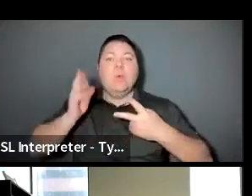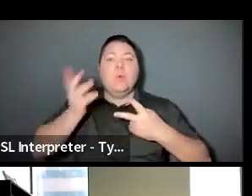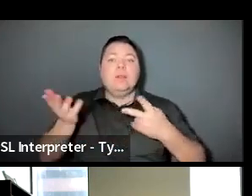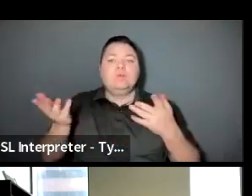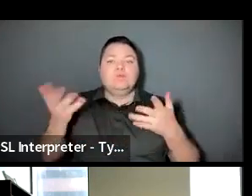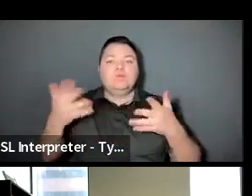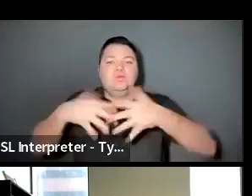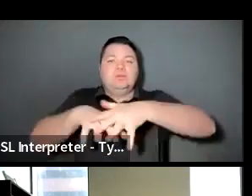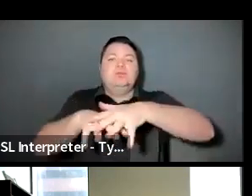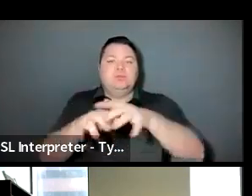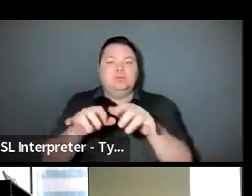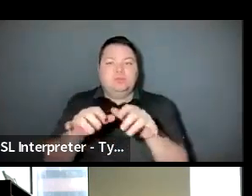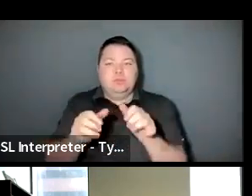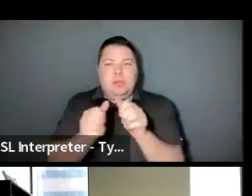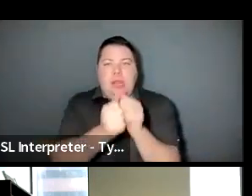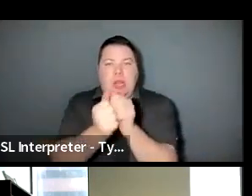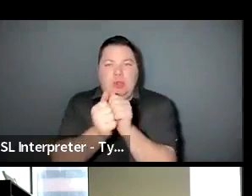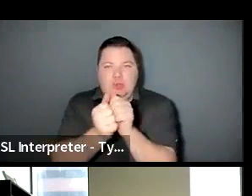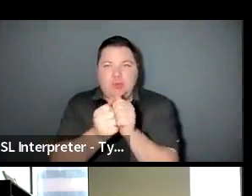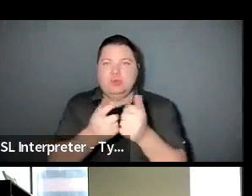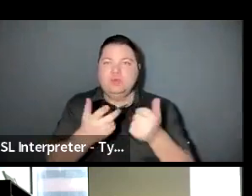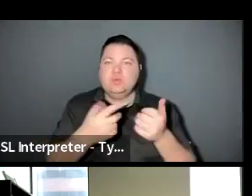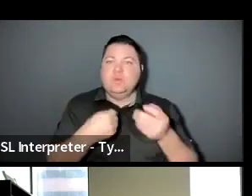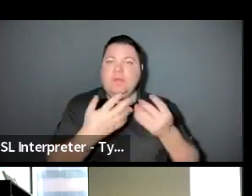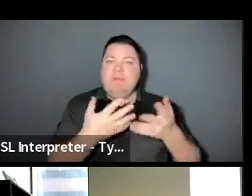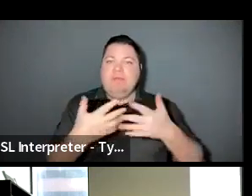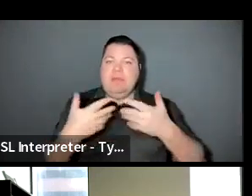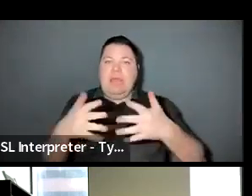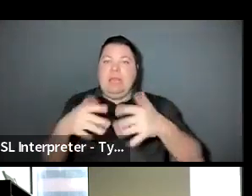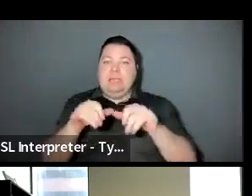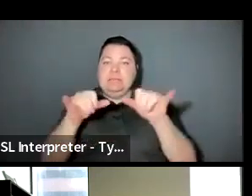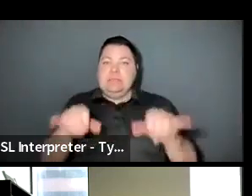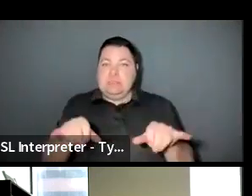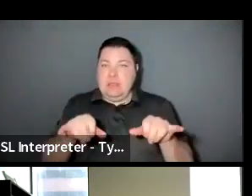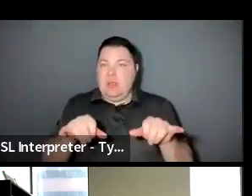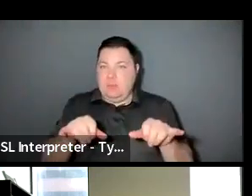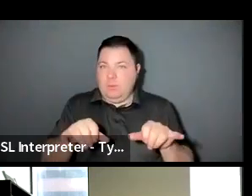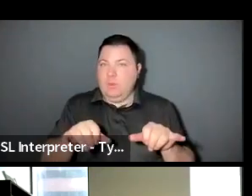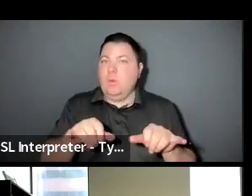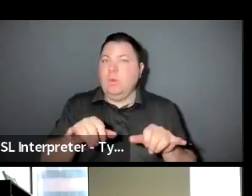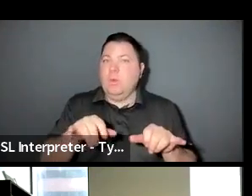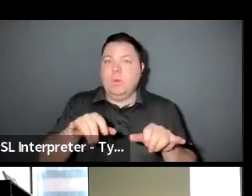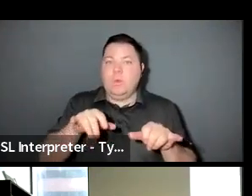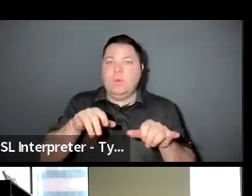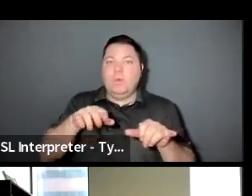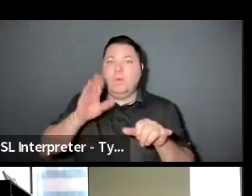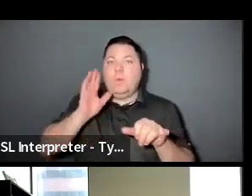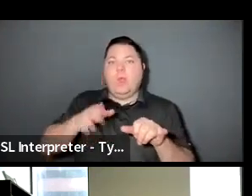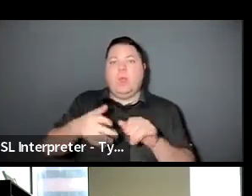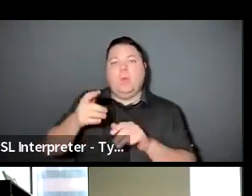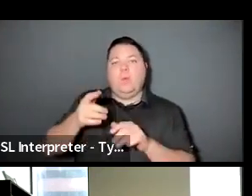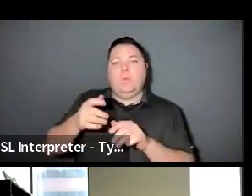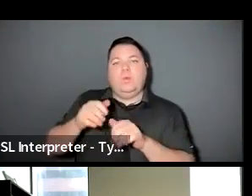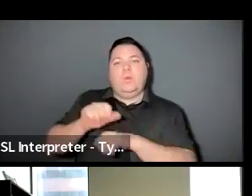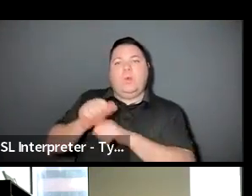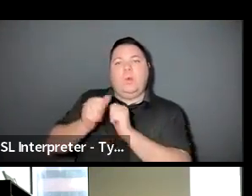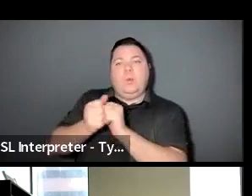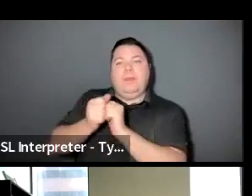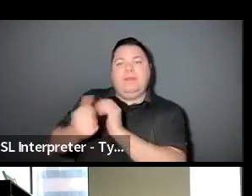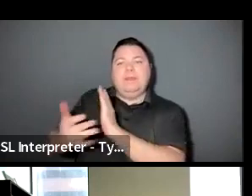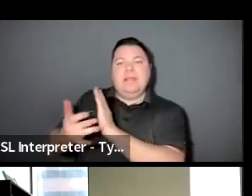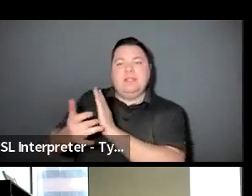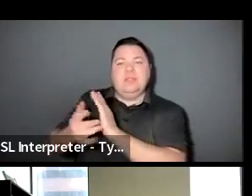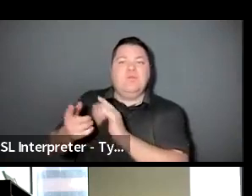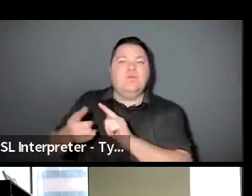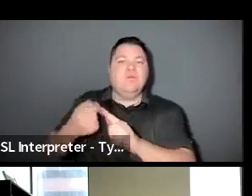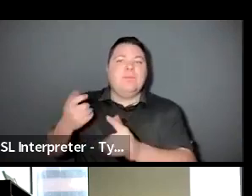so that the gating system obviously works off the technology from the new fare collection